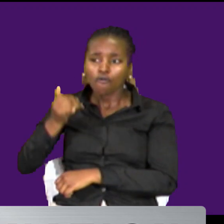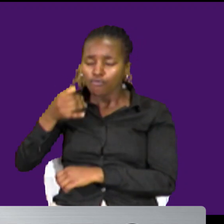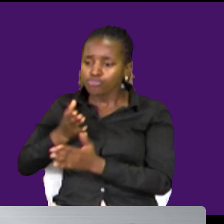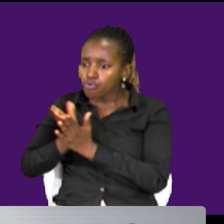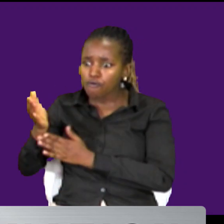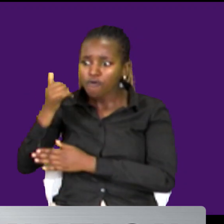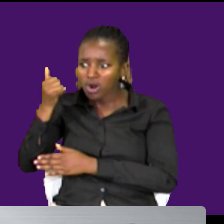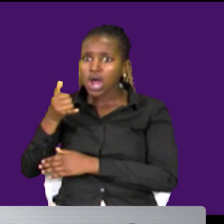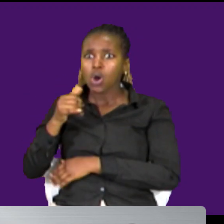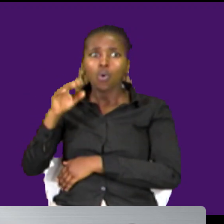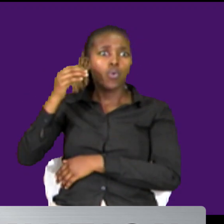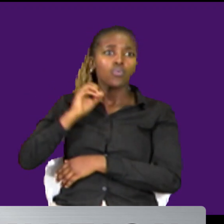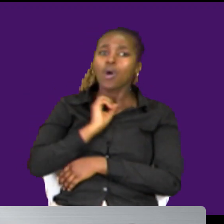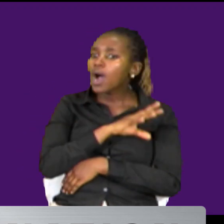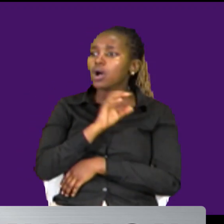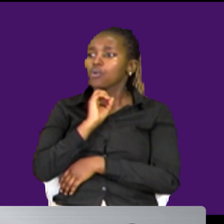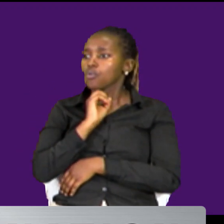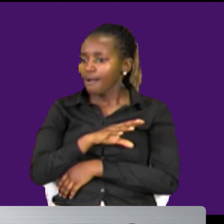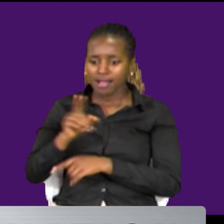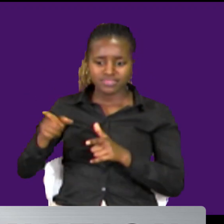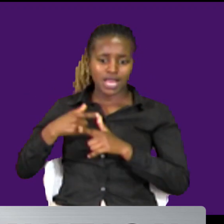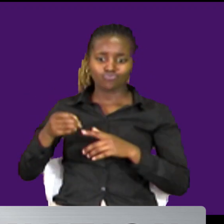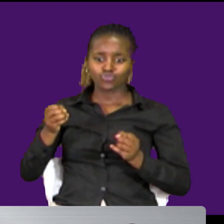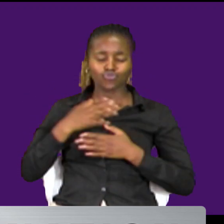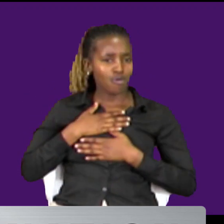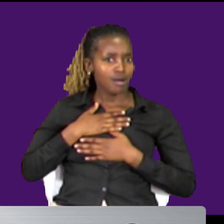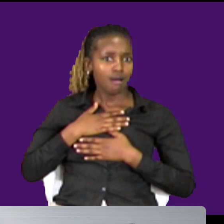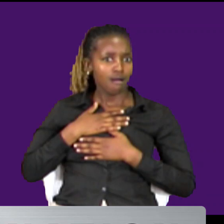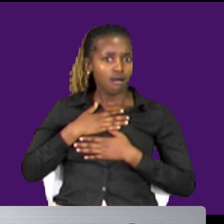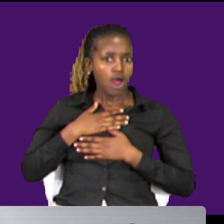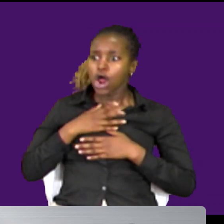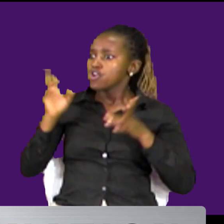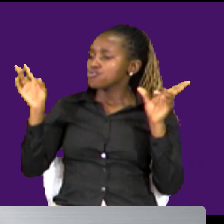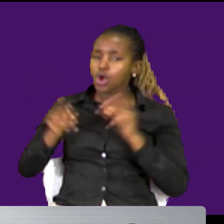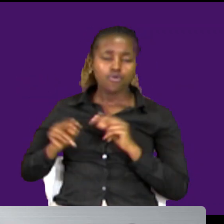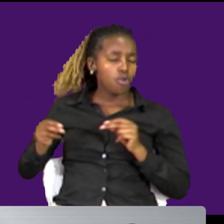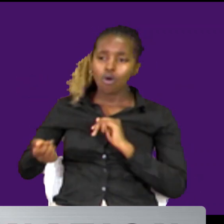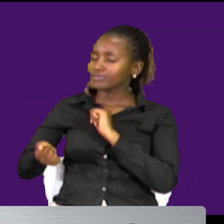the only one. it was crazy, bro. Yes, it's like,